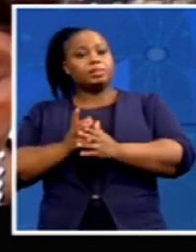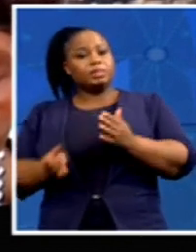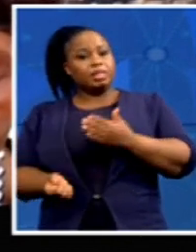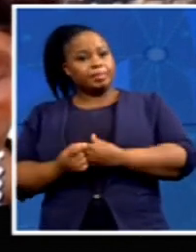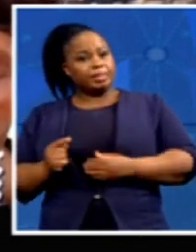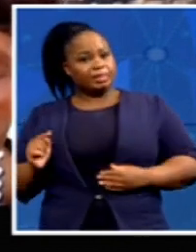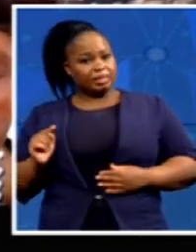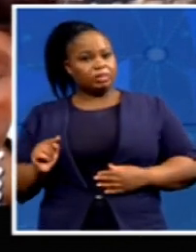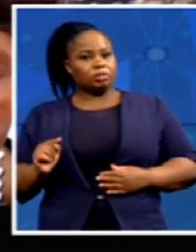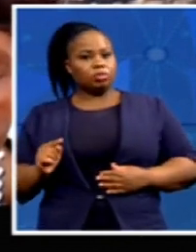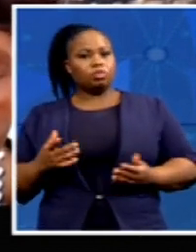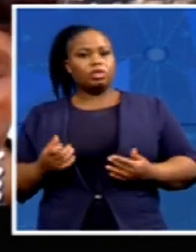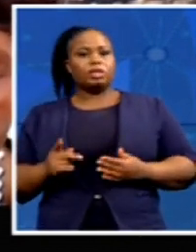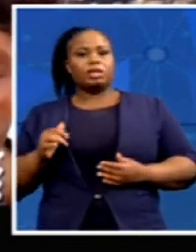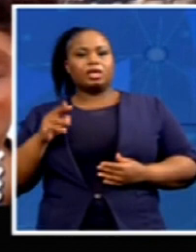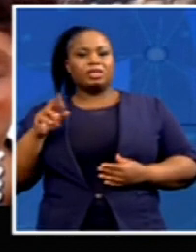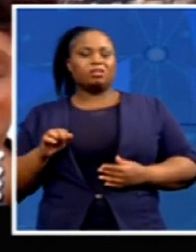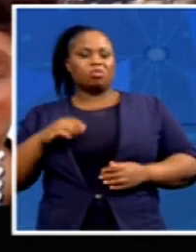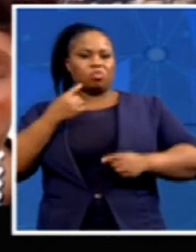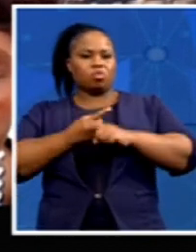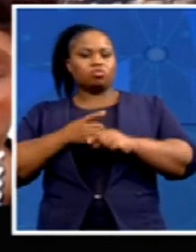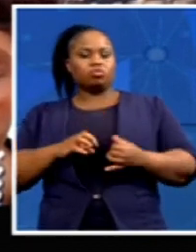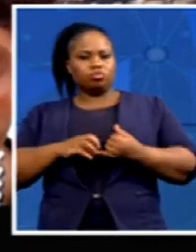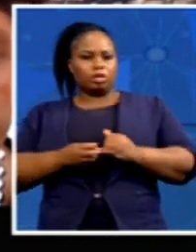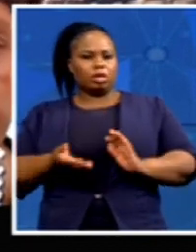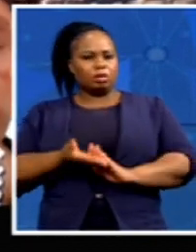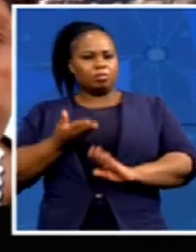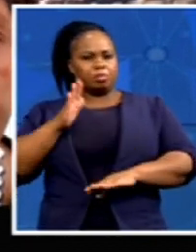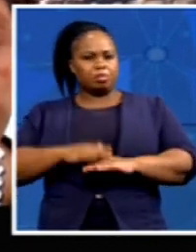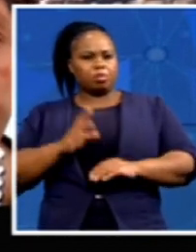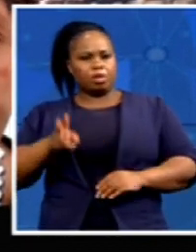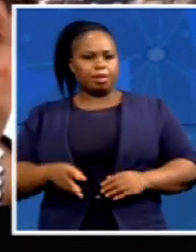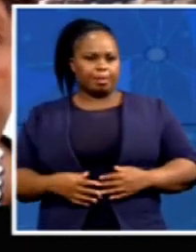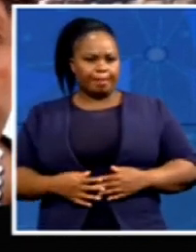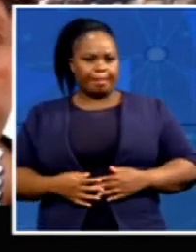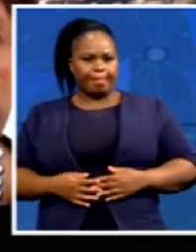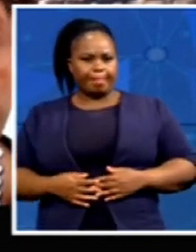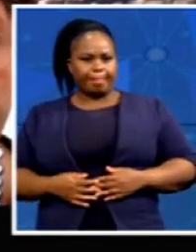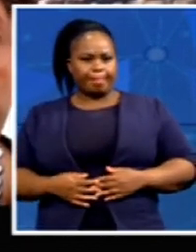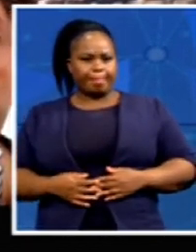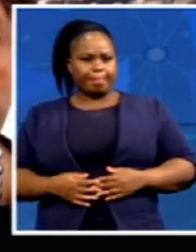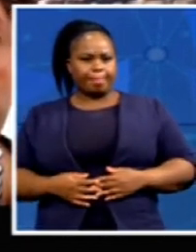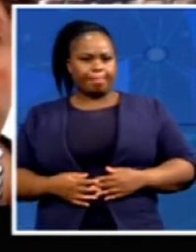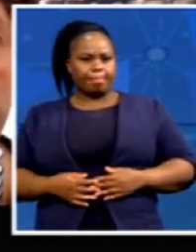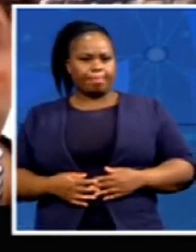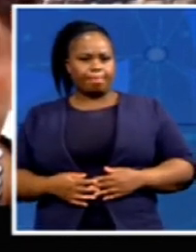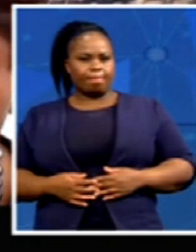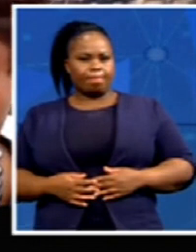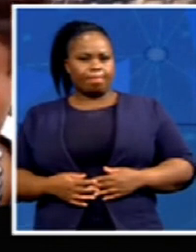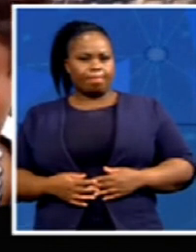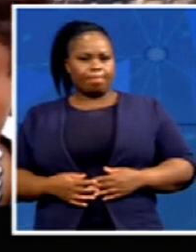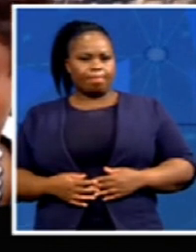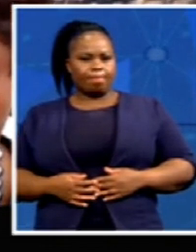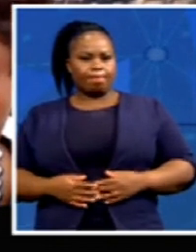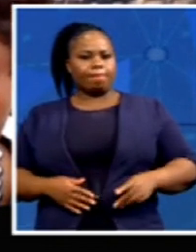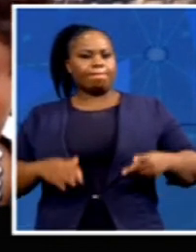provide an update on that. So stay tuned on that front. The second meeting that we will be